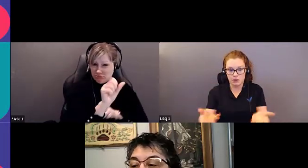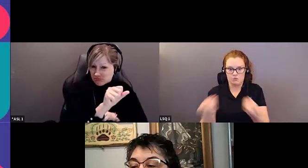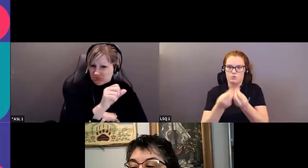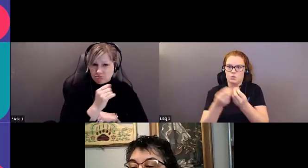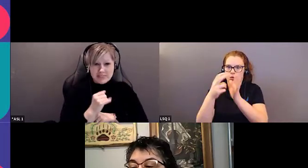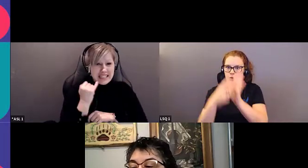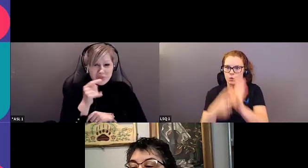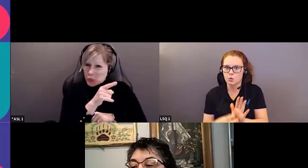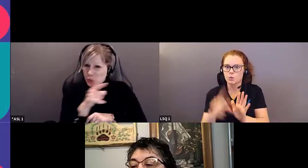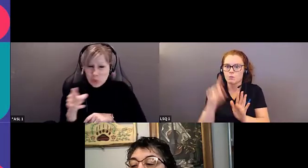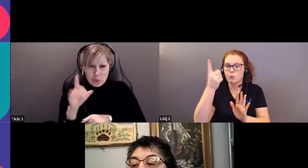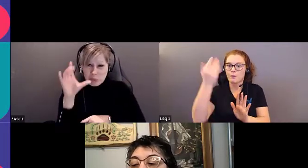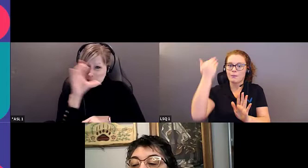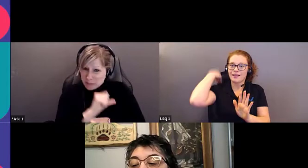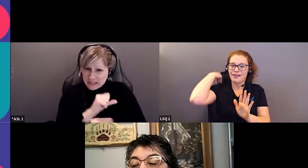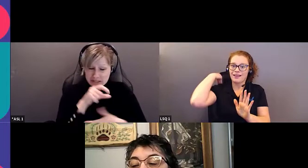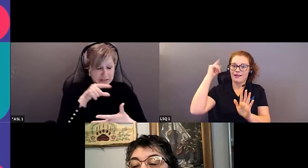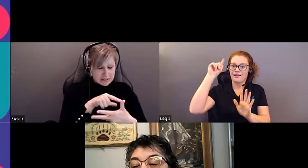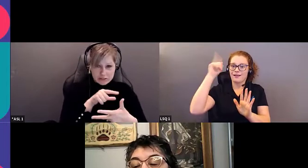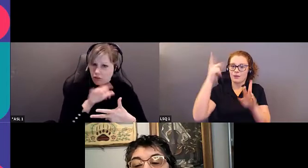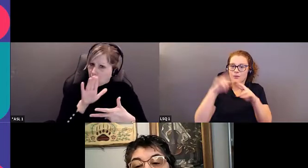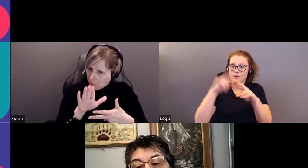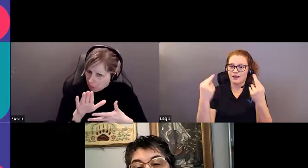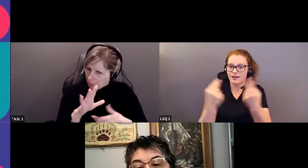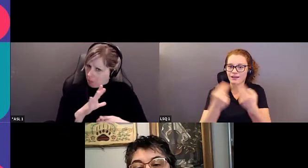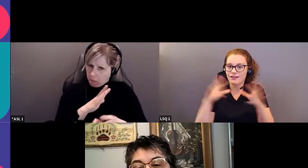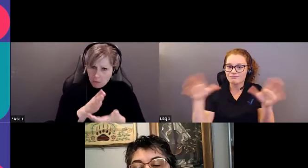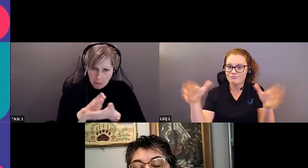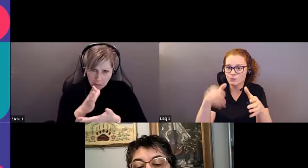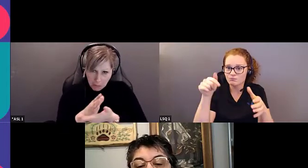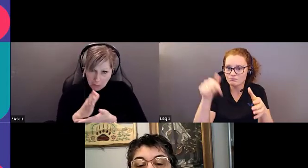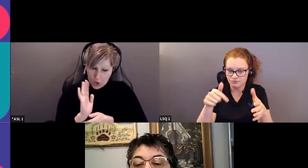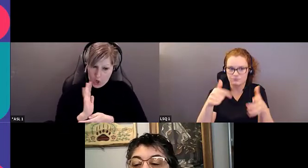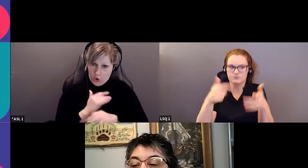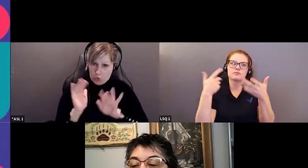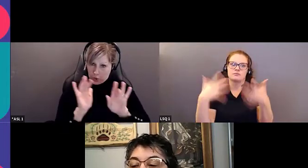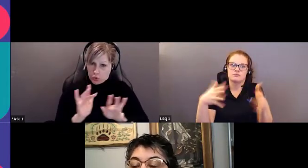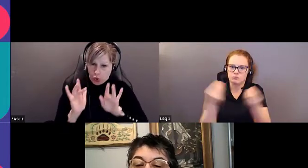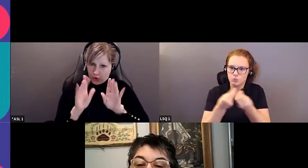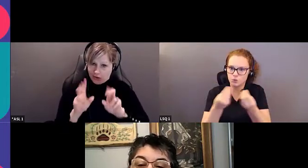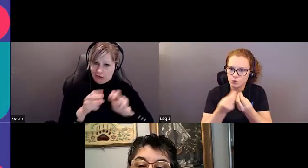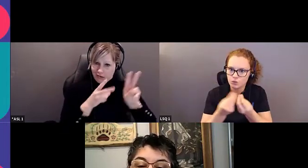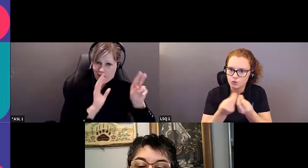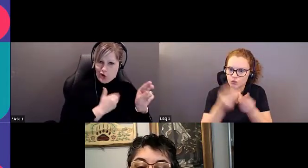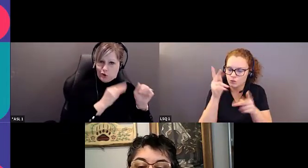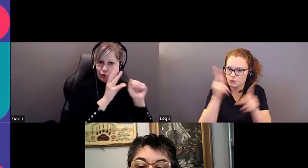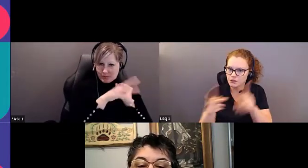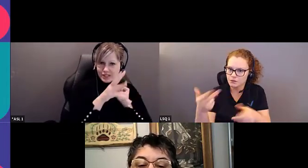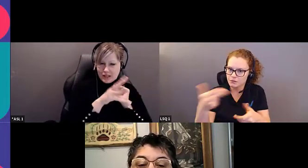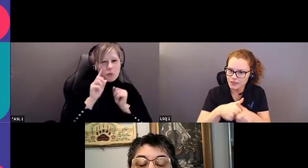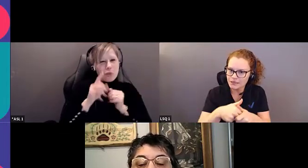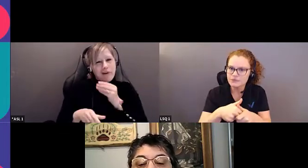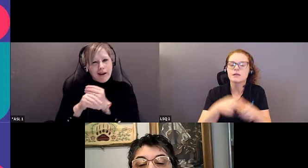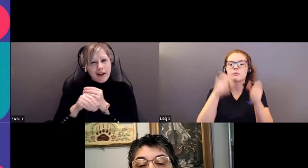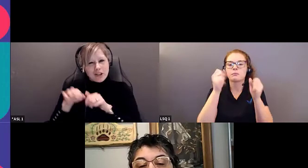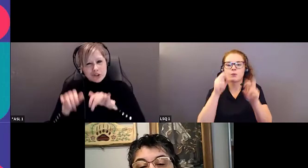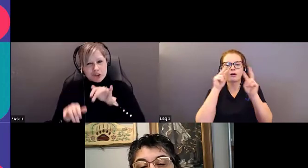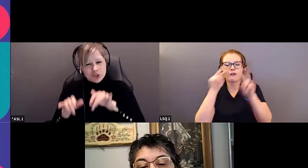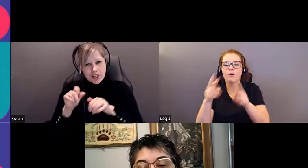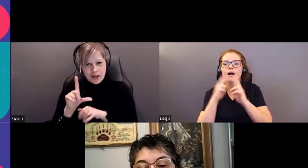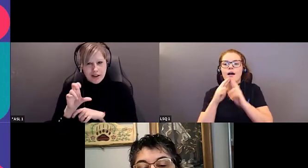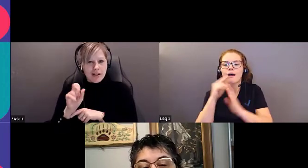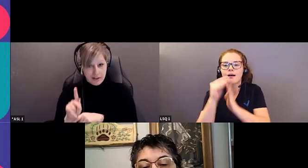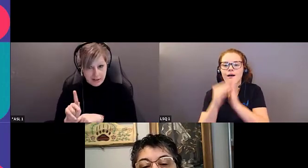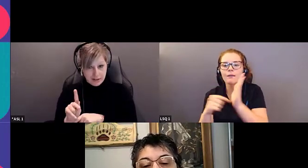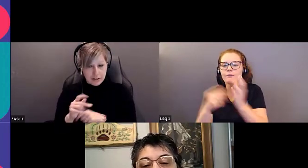unable to join us, a recording is available on the website. The link will be shared in the chat. And as a